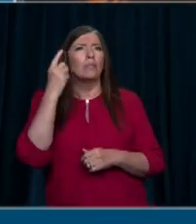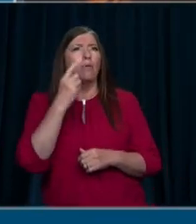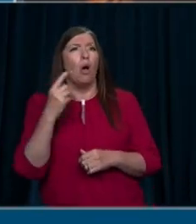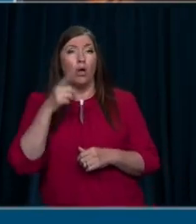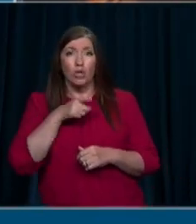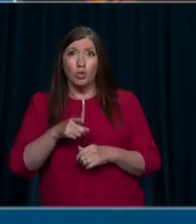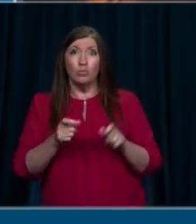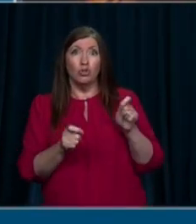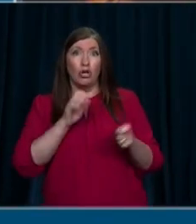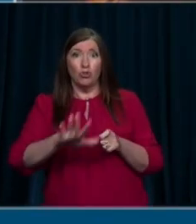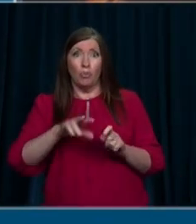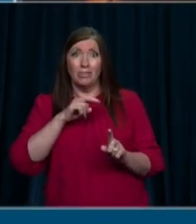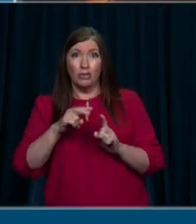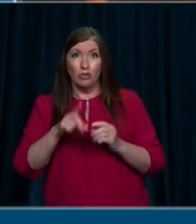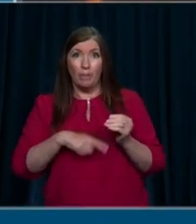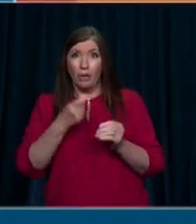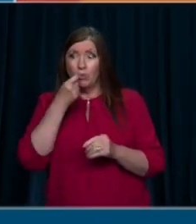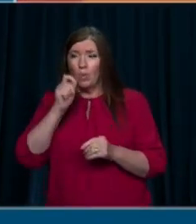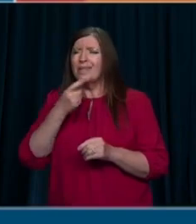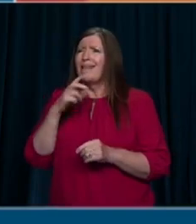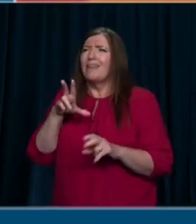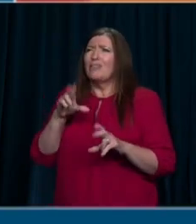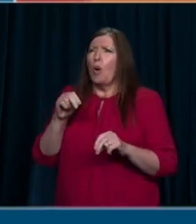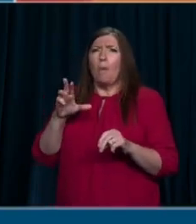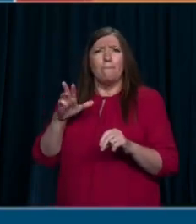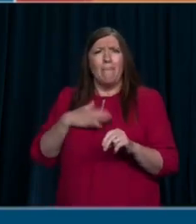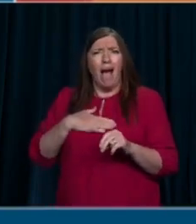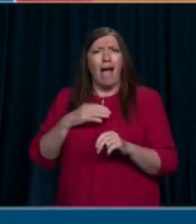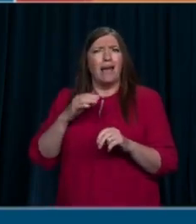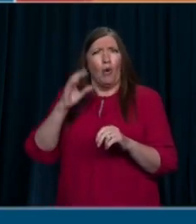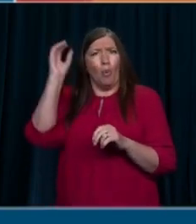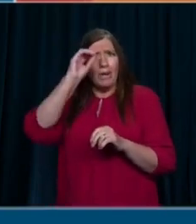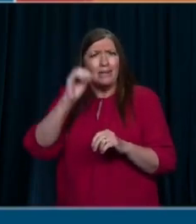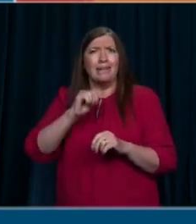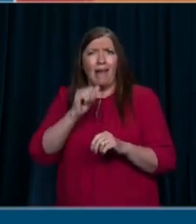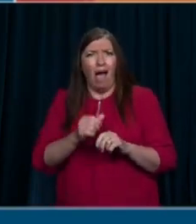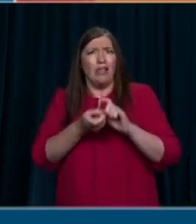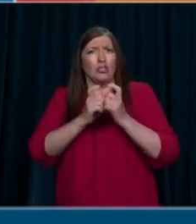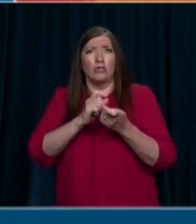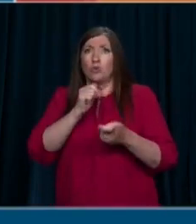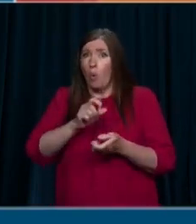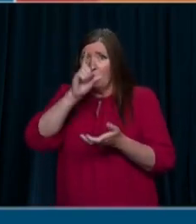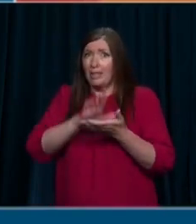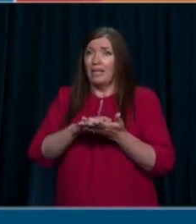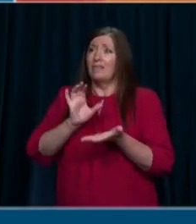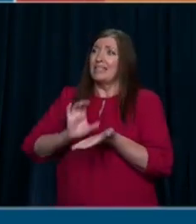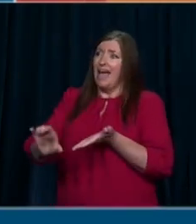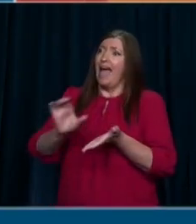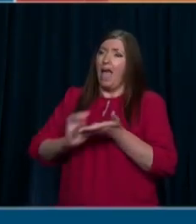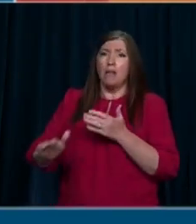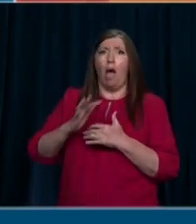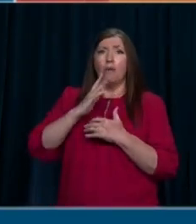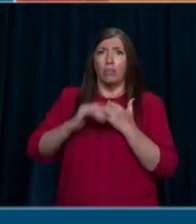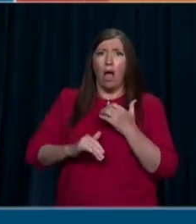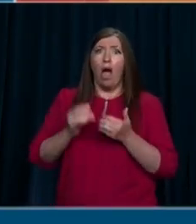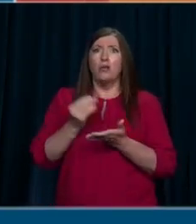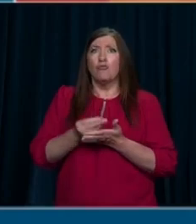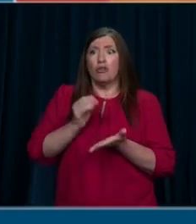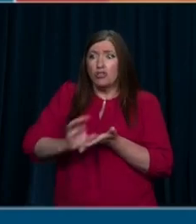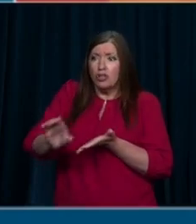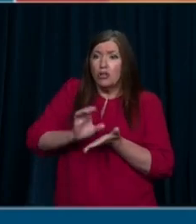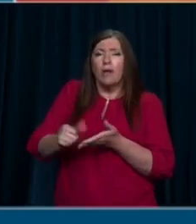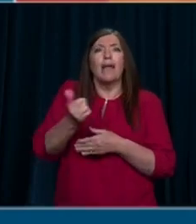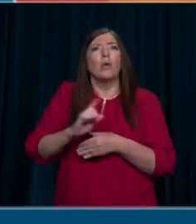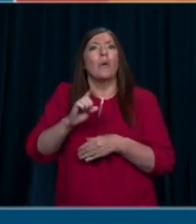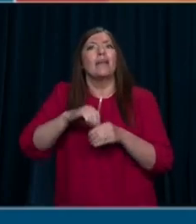Did you shift your position on Ukraine? No, my position has never changed. I don't believe that we should send blood and treasure anywhere else in the world. What I